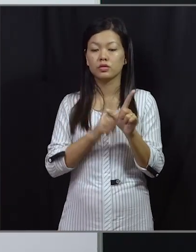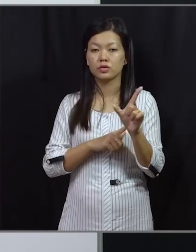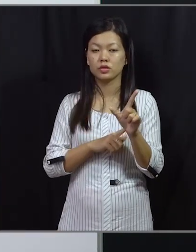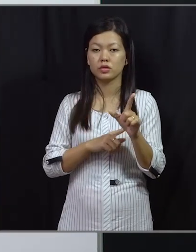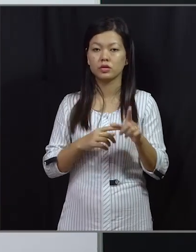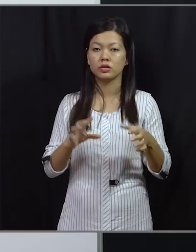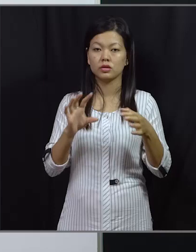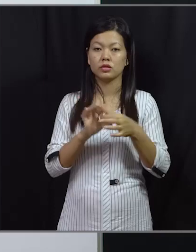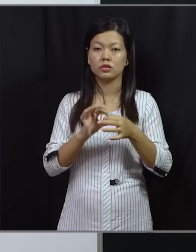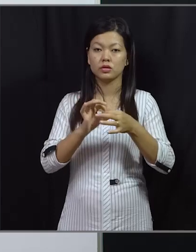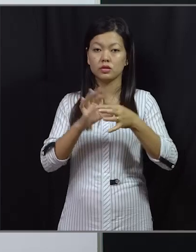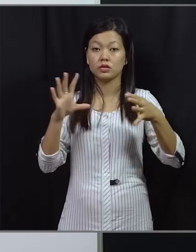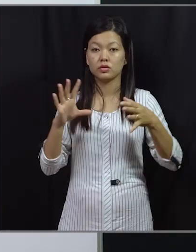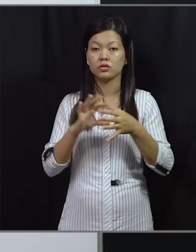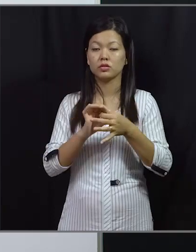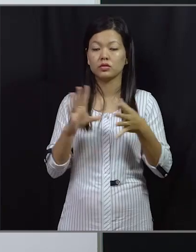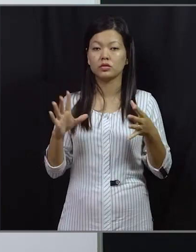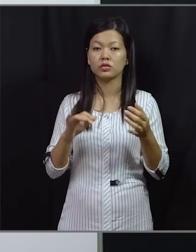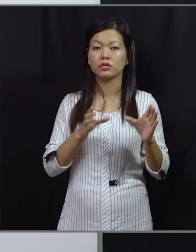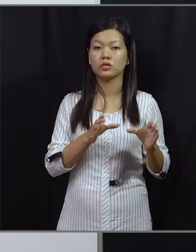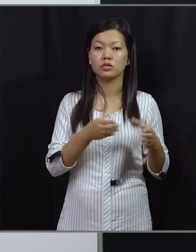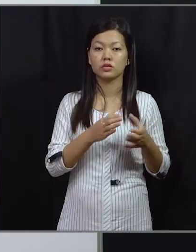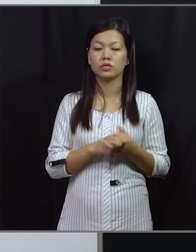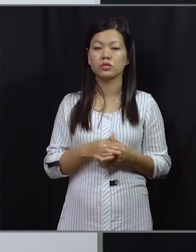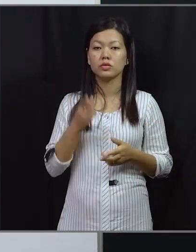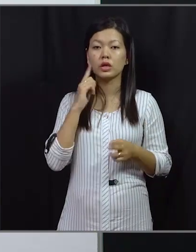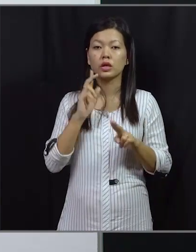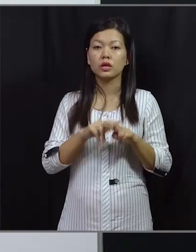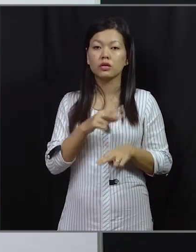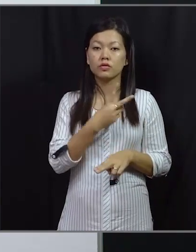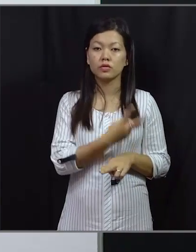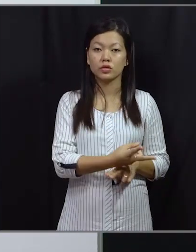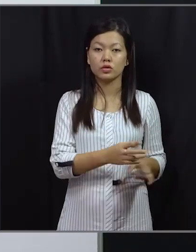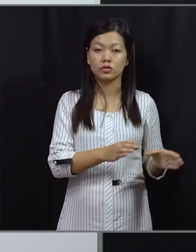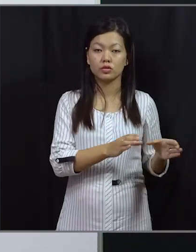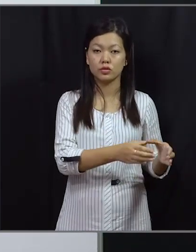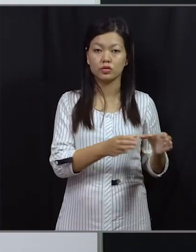sets if no two sets